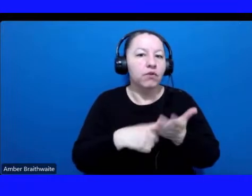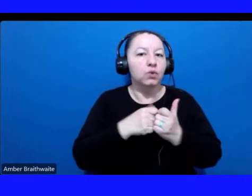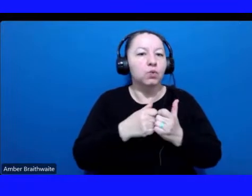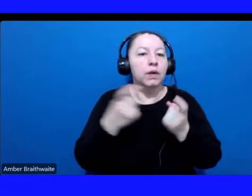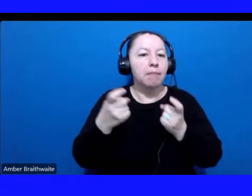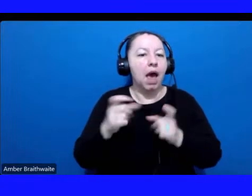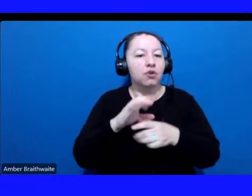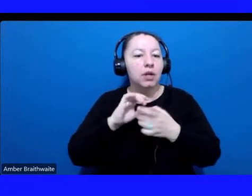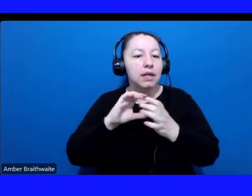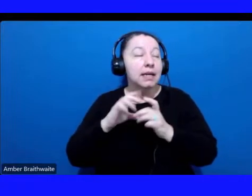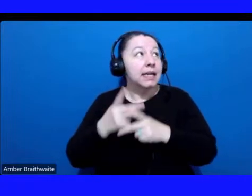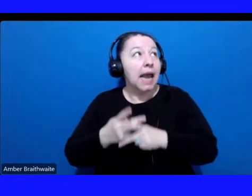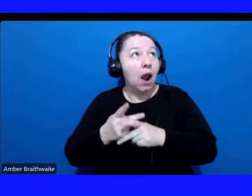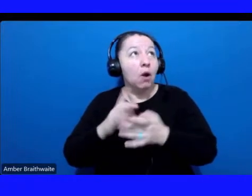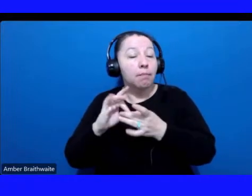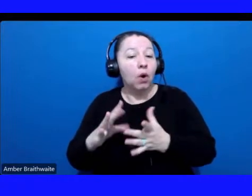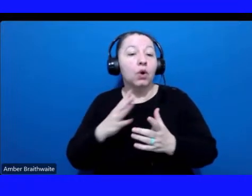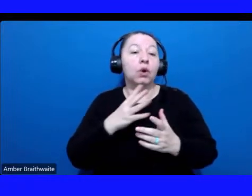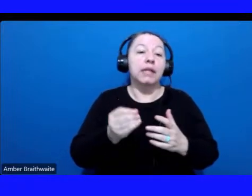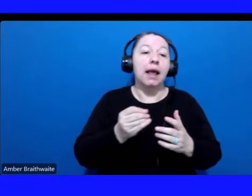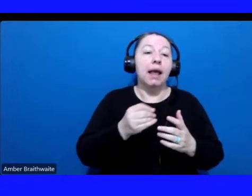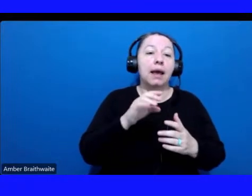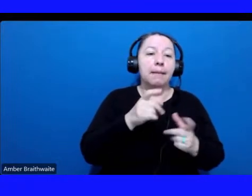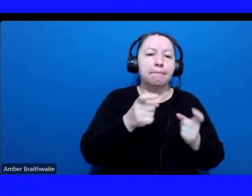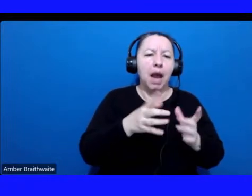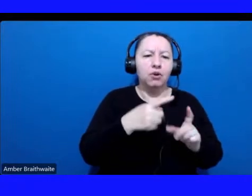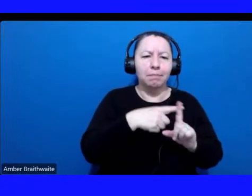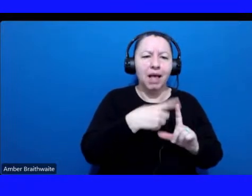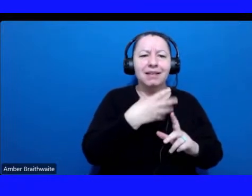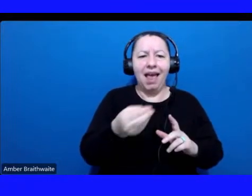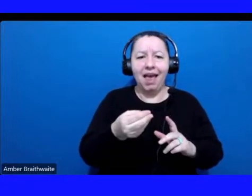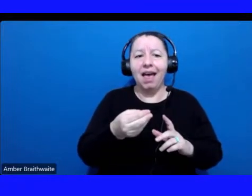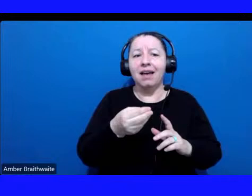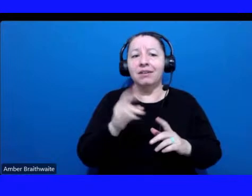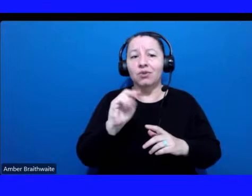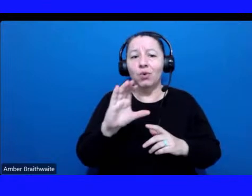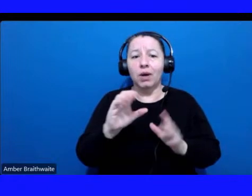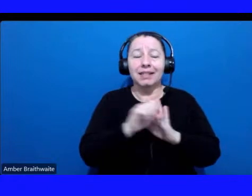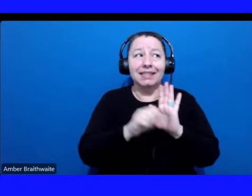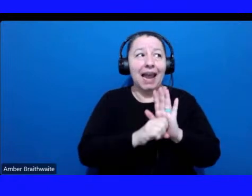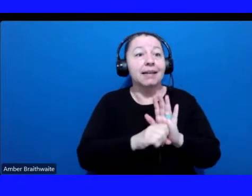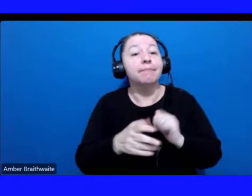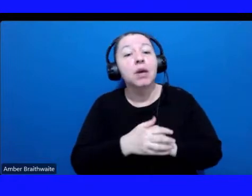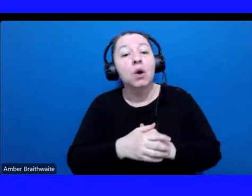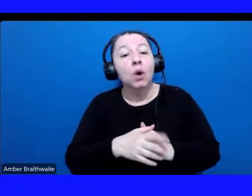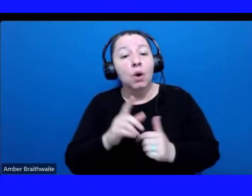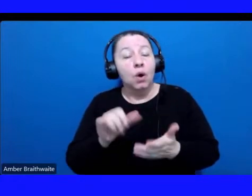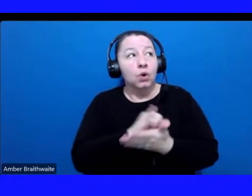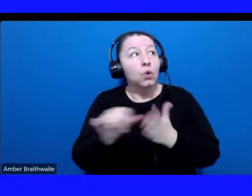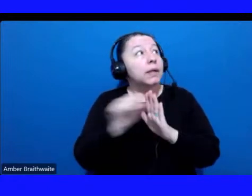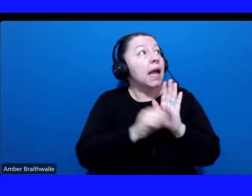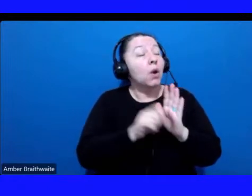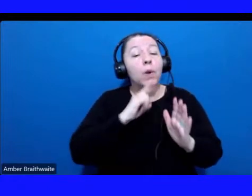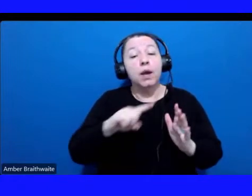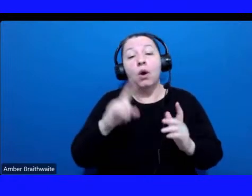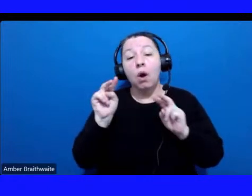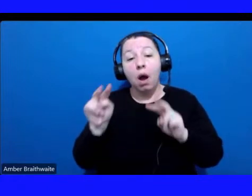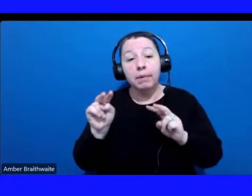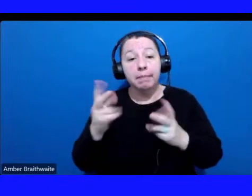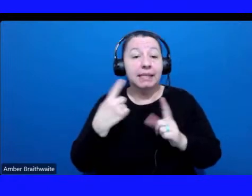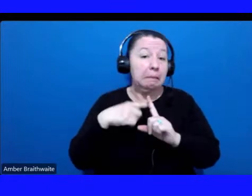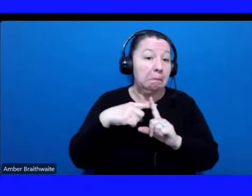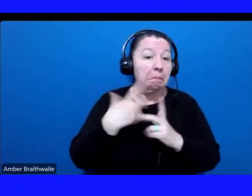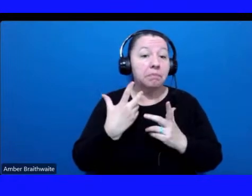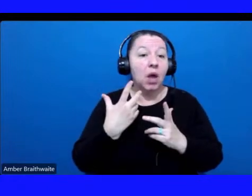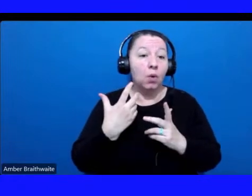Division of Early Intervention. They are really interested in this and in expanding it to other systems because it's a closed loop system